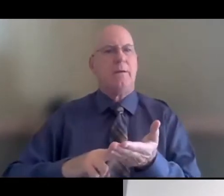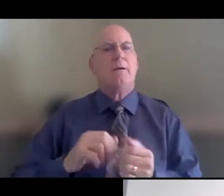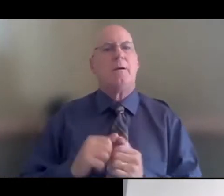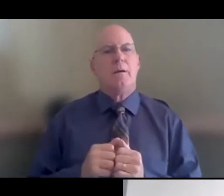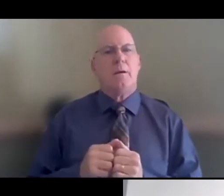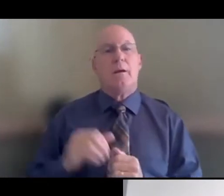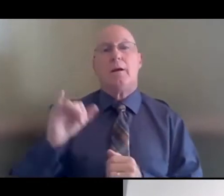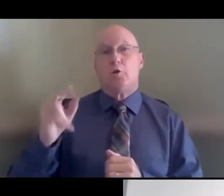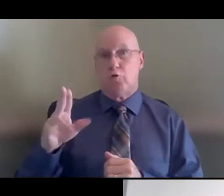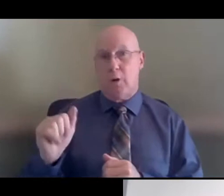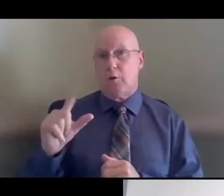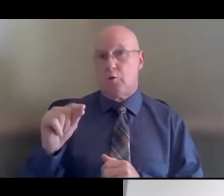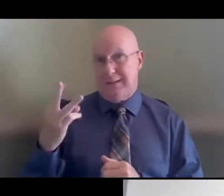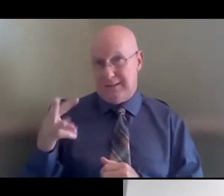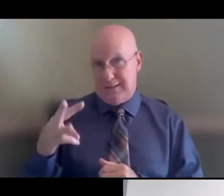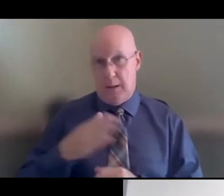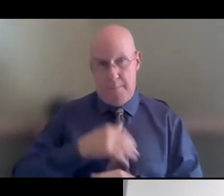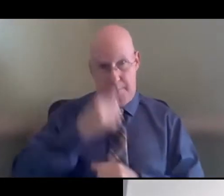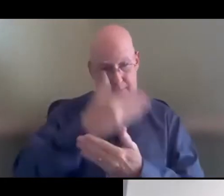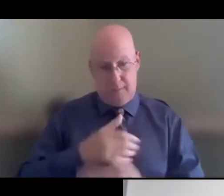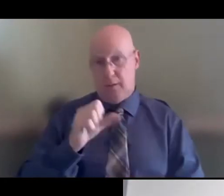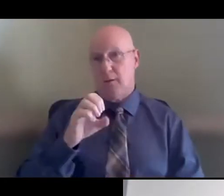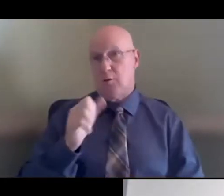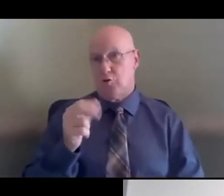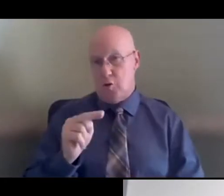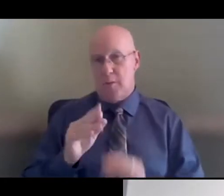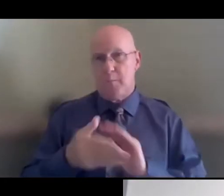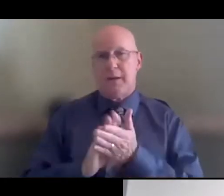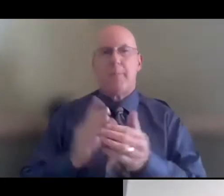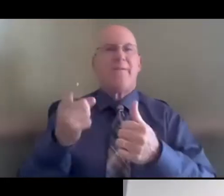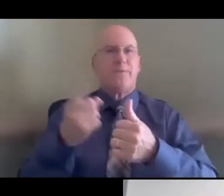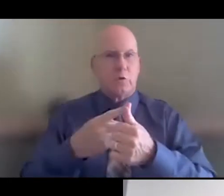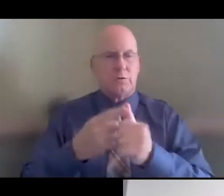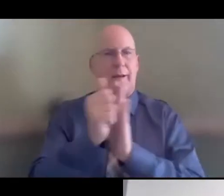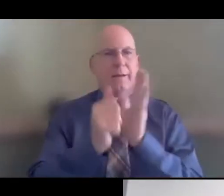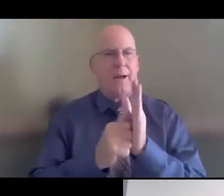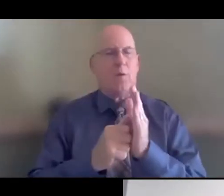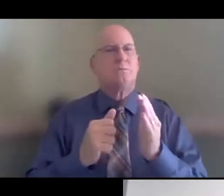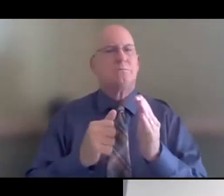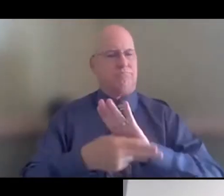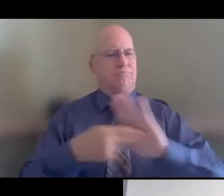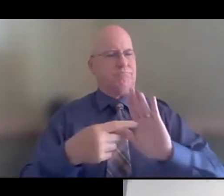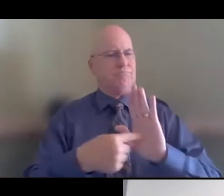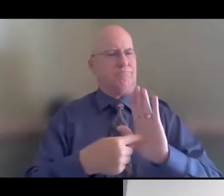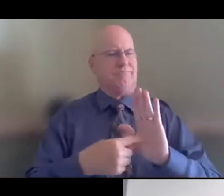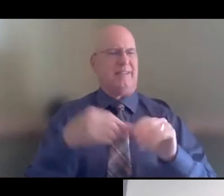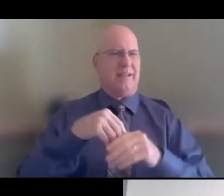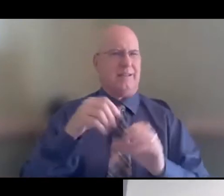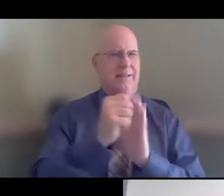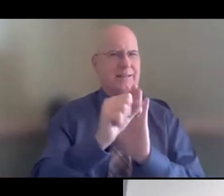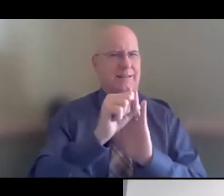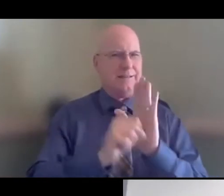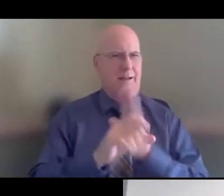the first ABLE United account holder in the state of Florida. That's so amazing. And we've loved